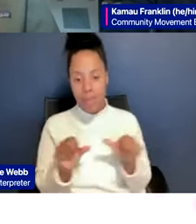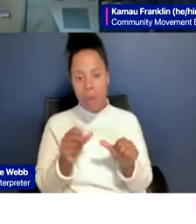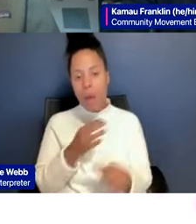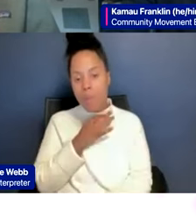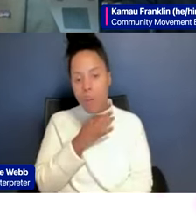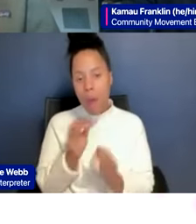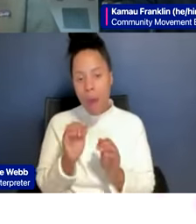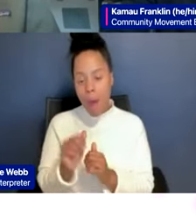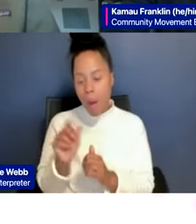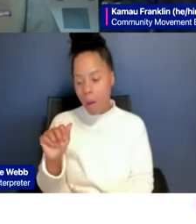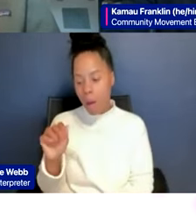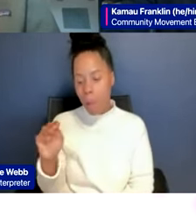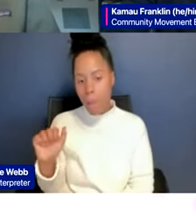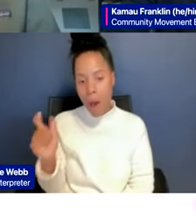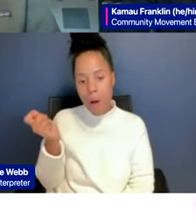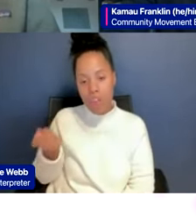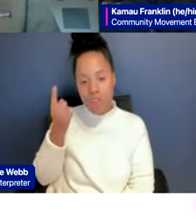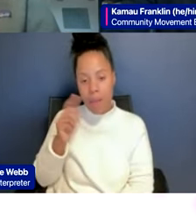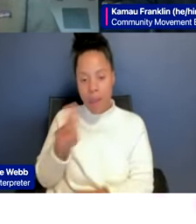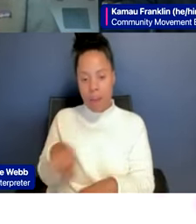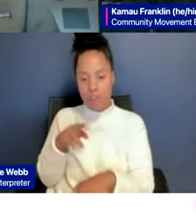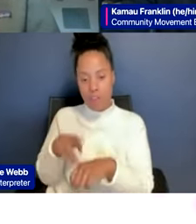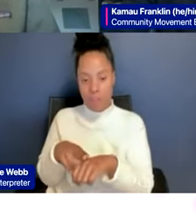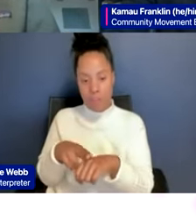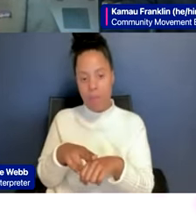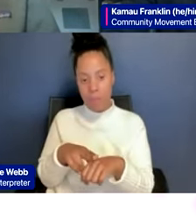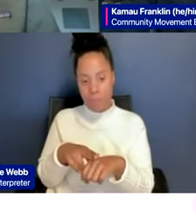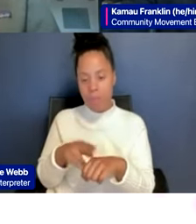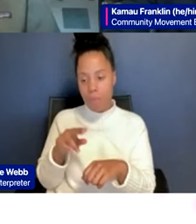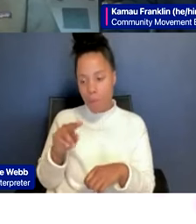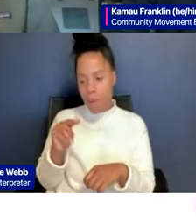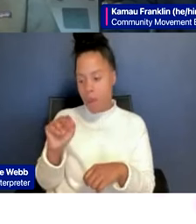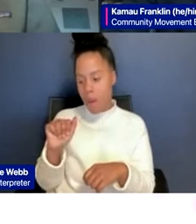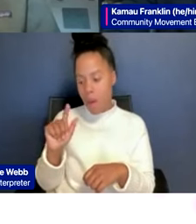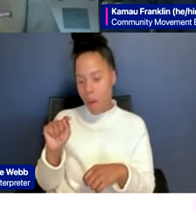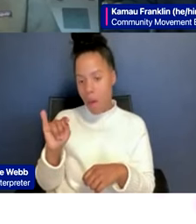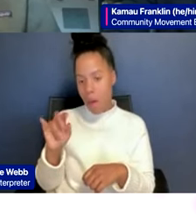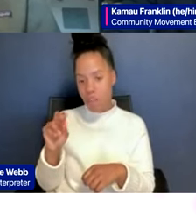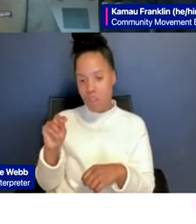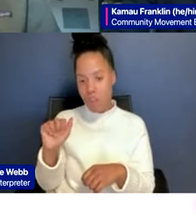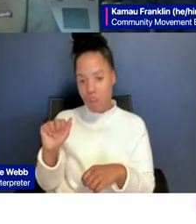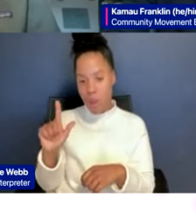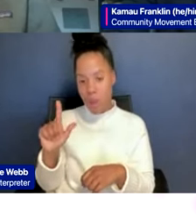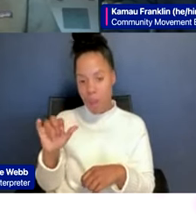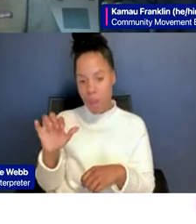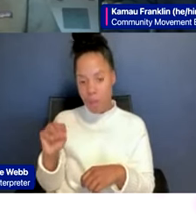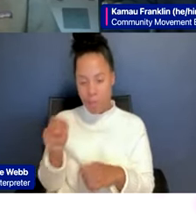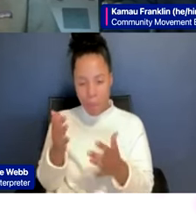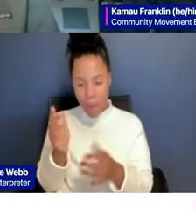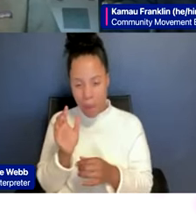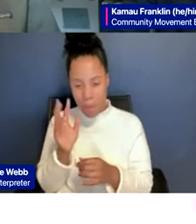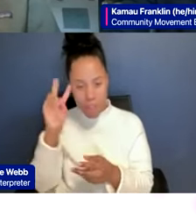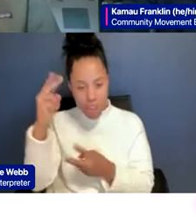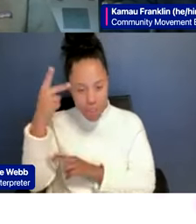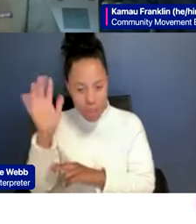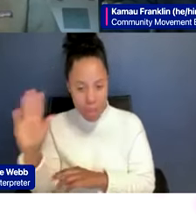how Kamau understands nationalism as one compass of his work. If I may have misunderstood his intro. Does that